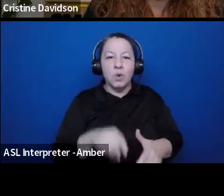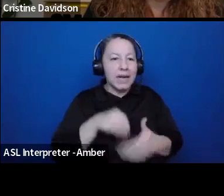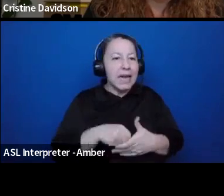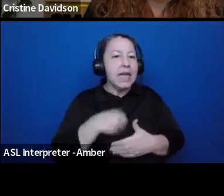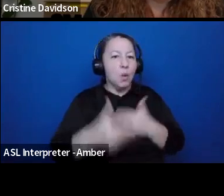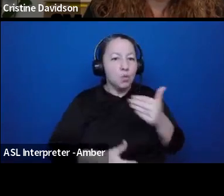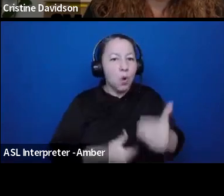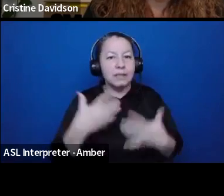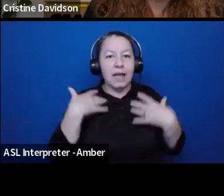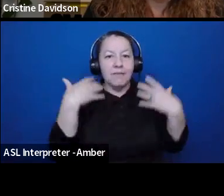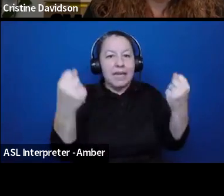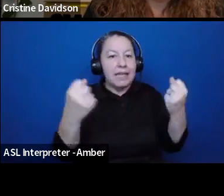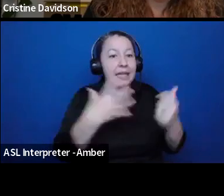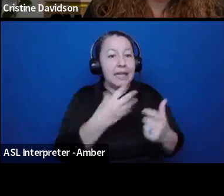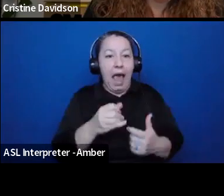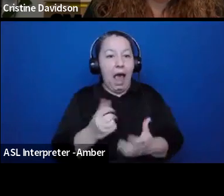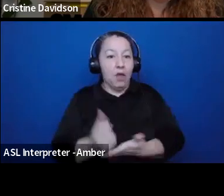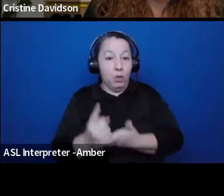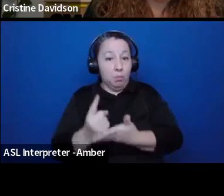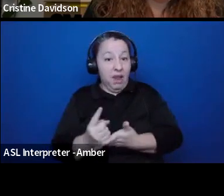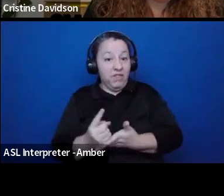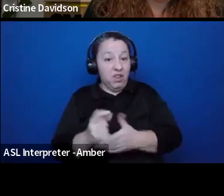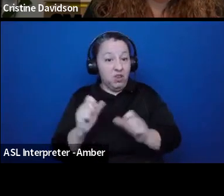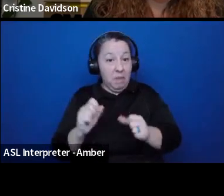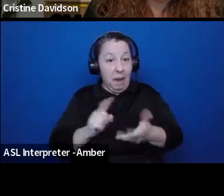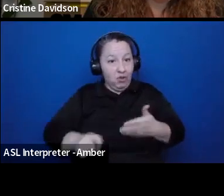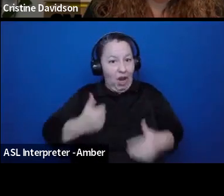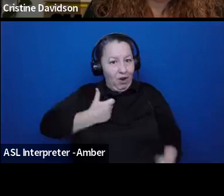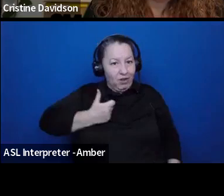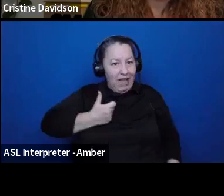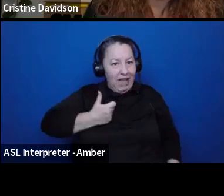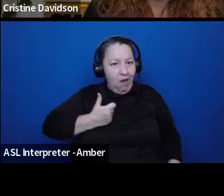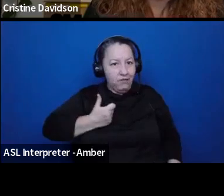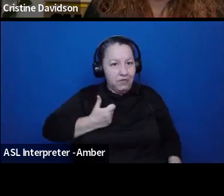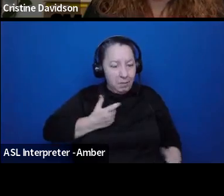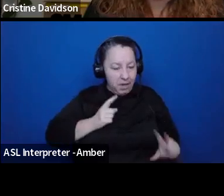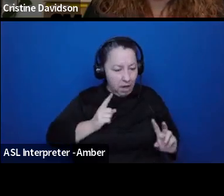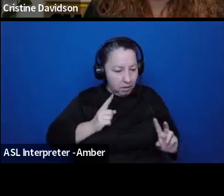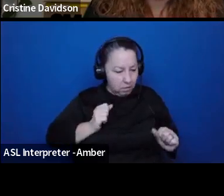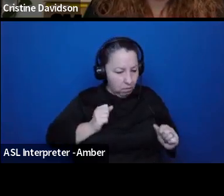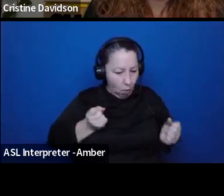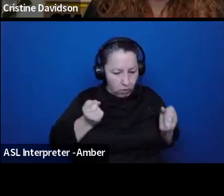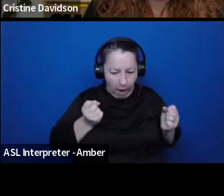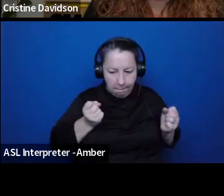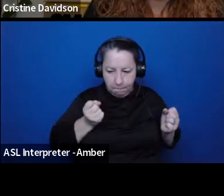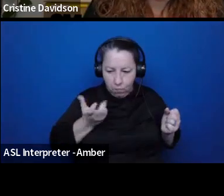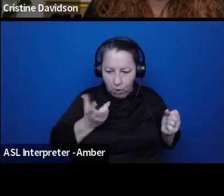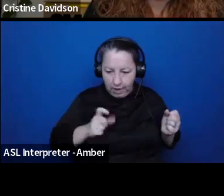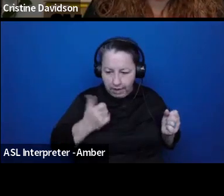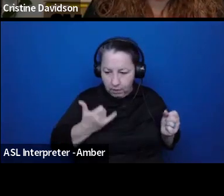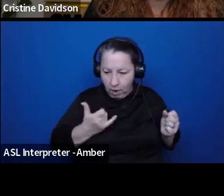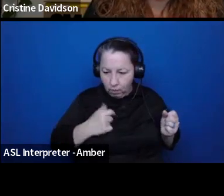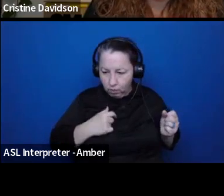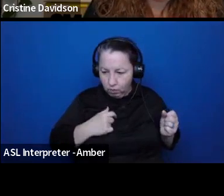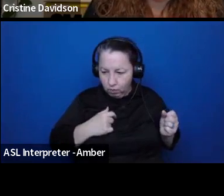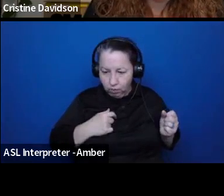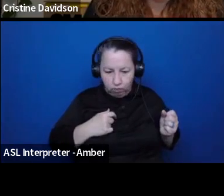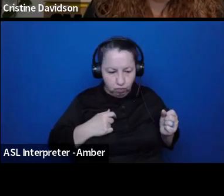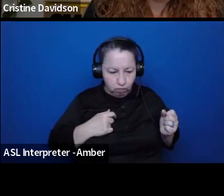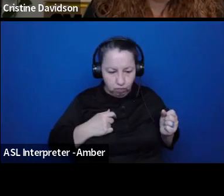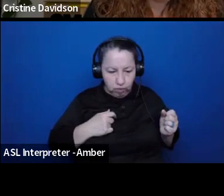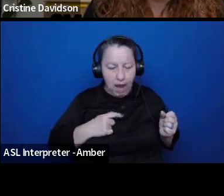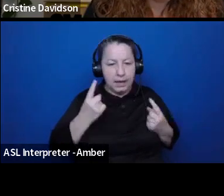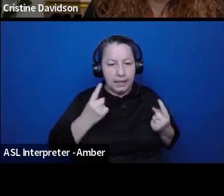even to check our own needs and consider our growth, and that the opportunity